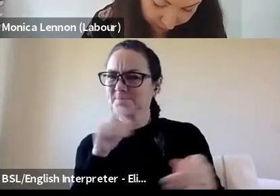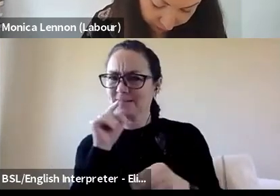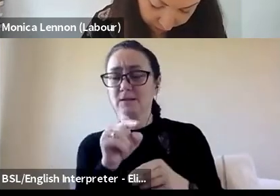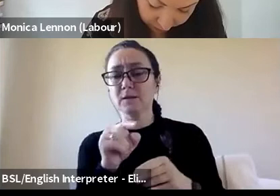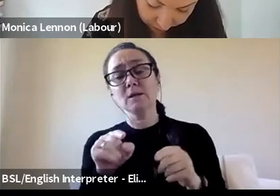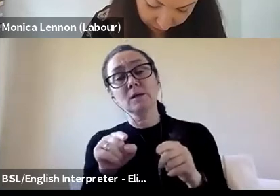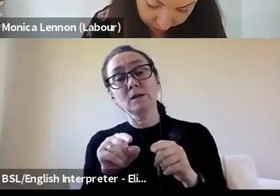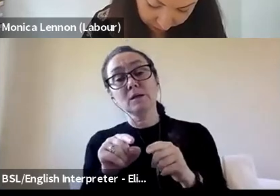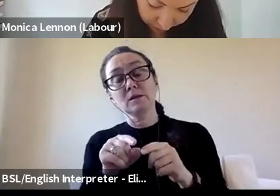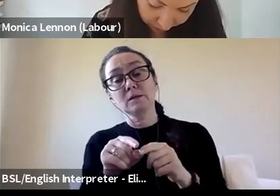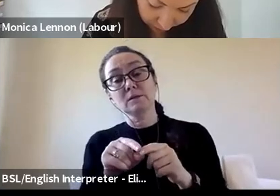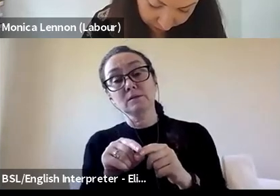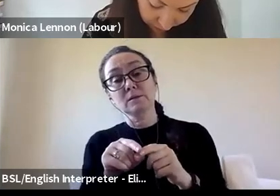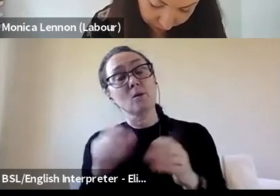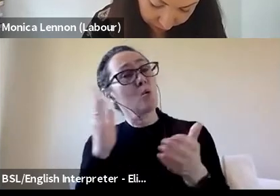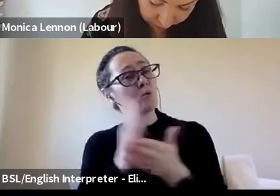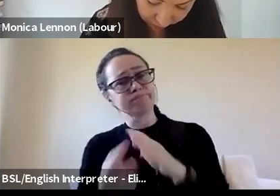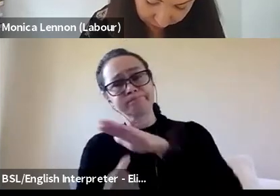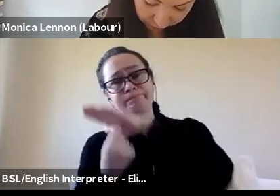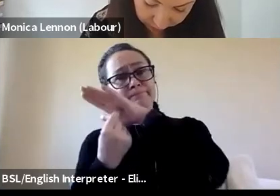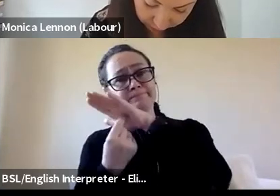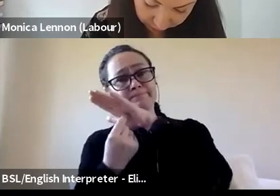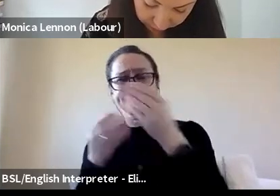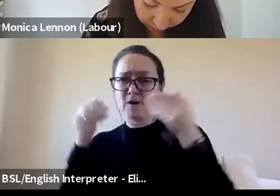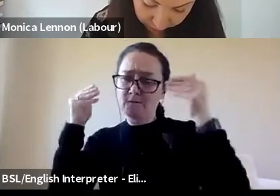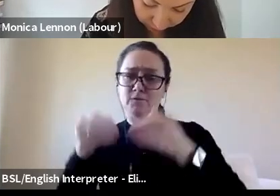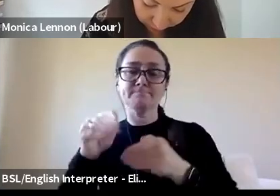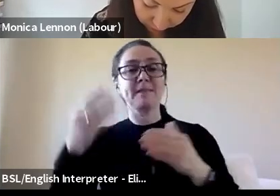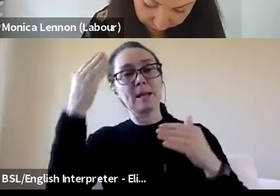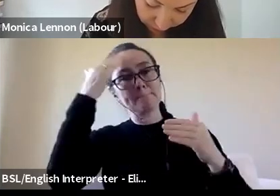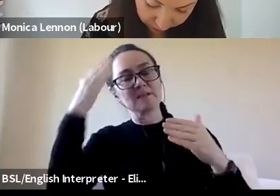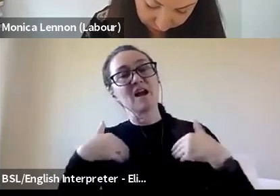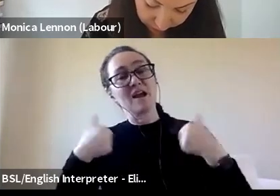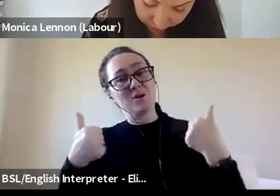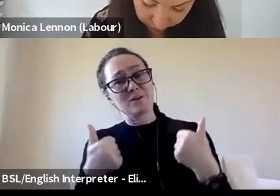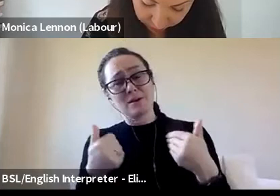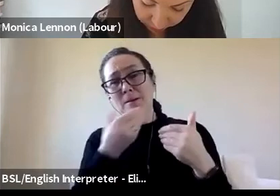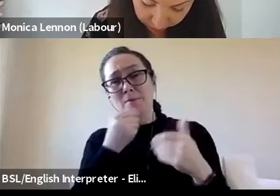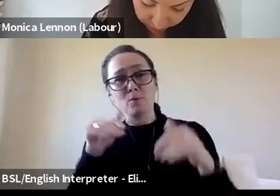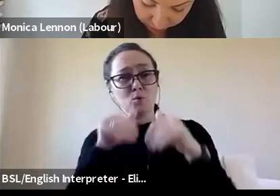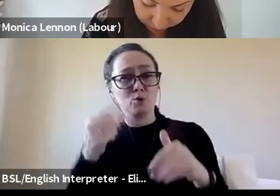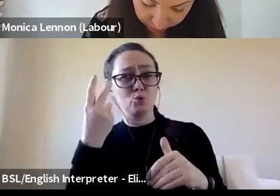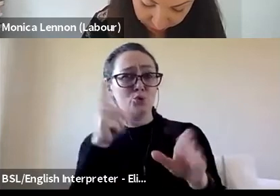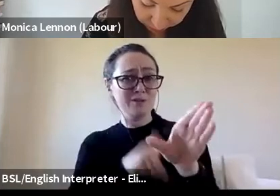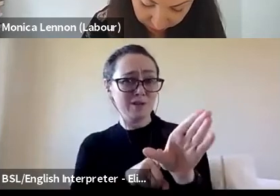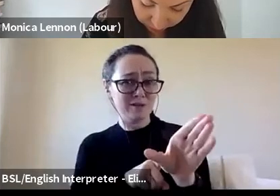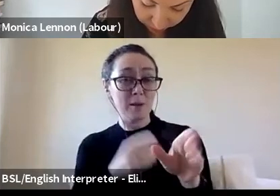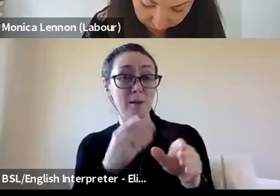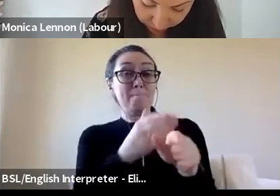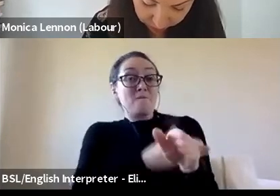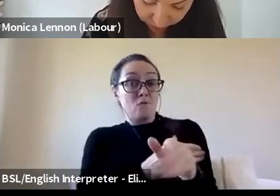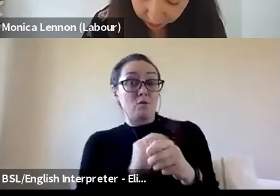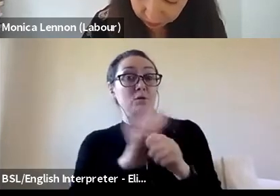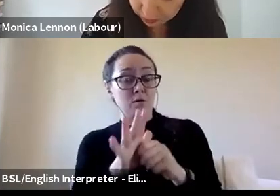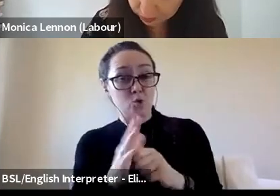But our huge priority to focus on is mental health. There were 2-year waits for mental health treatment before the pandemic struck, and that